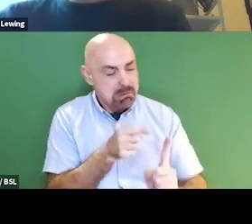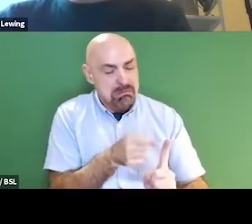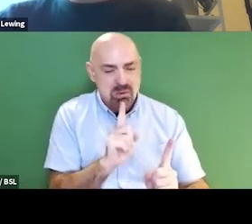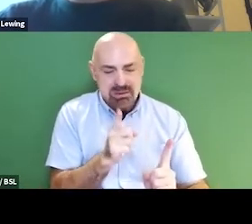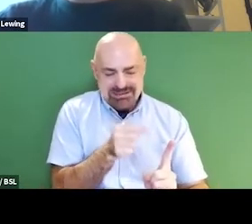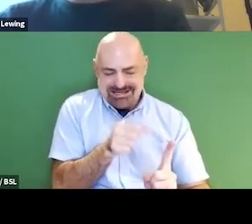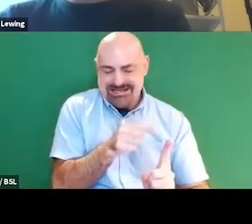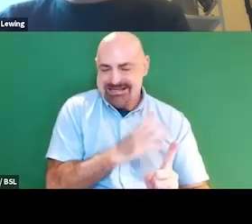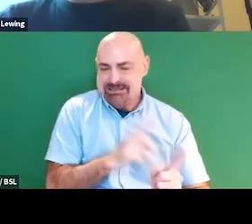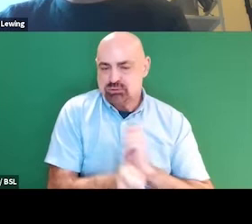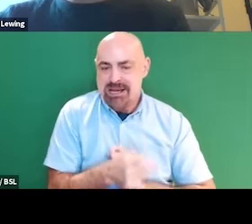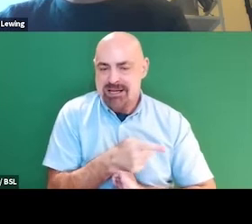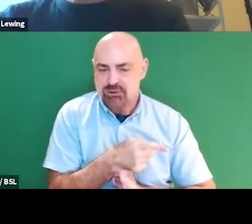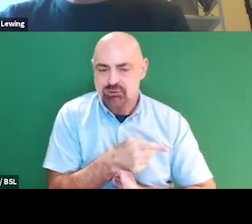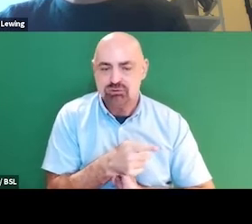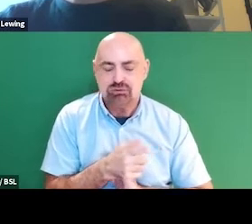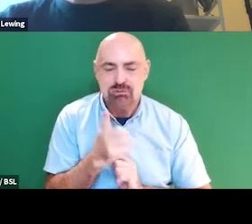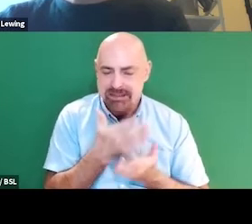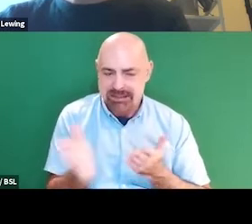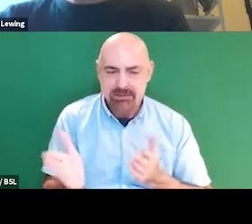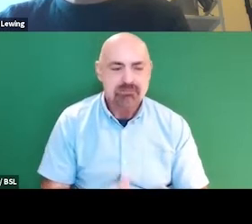to change.